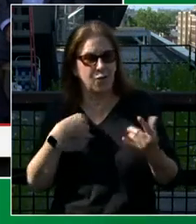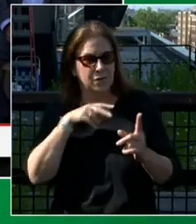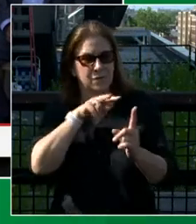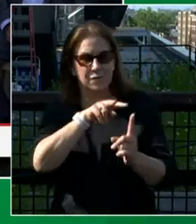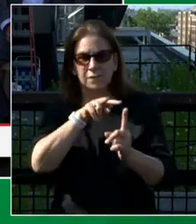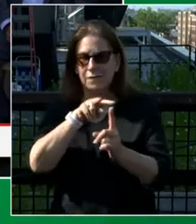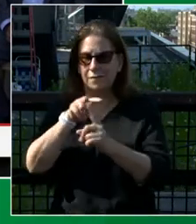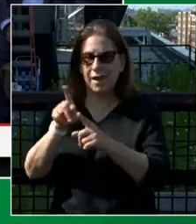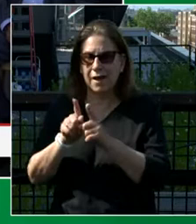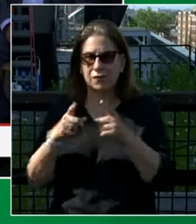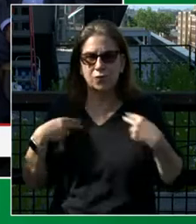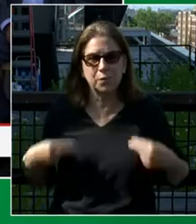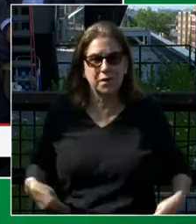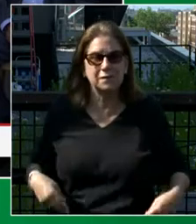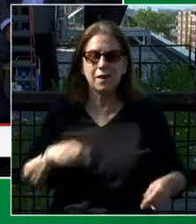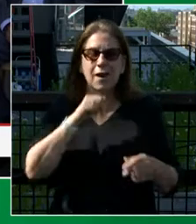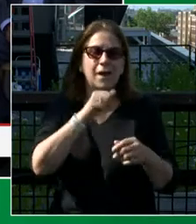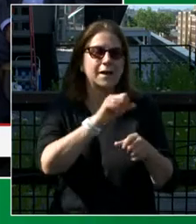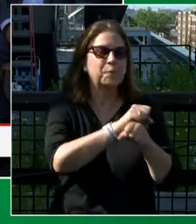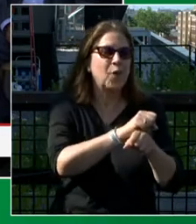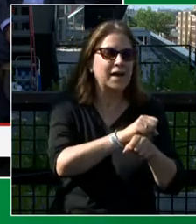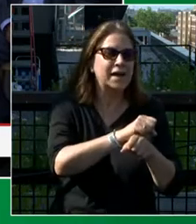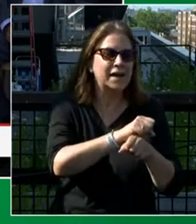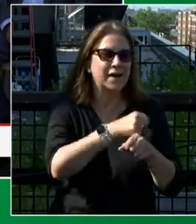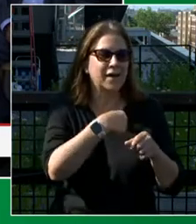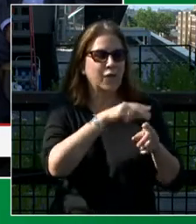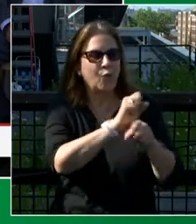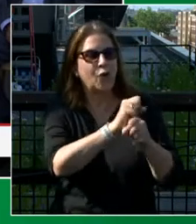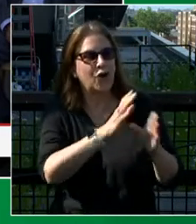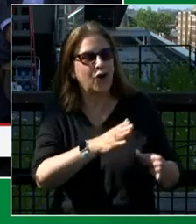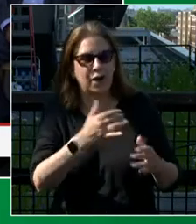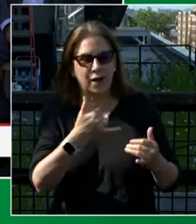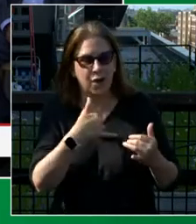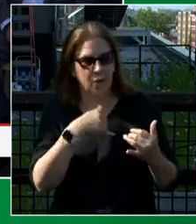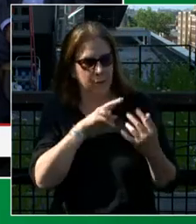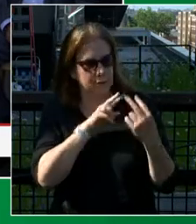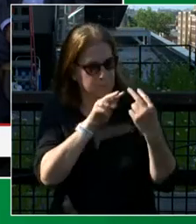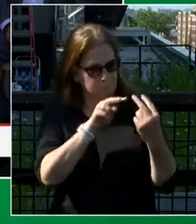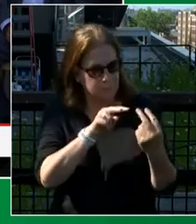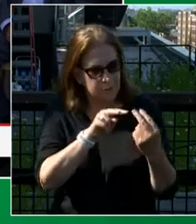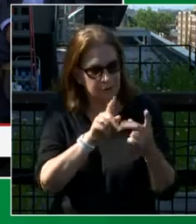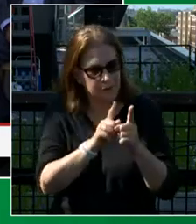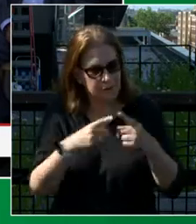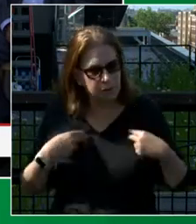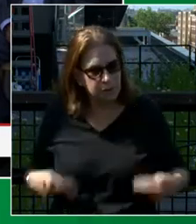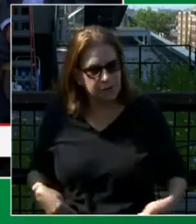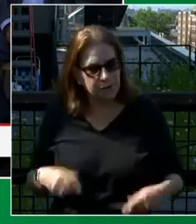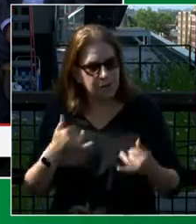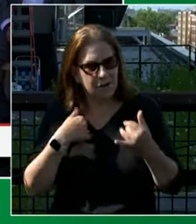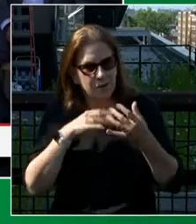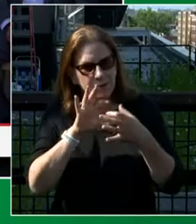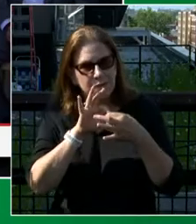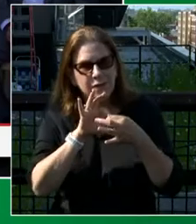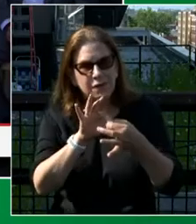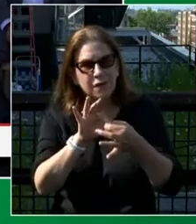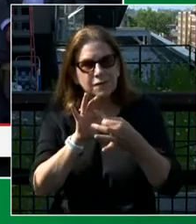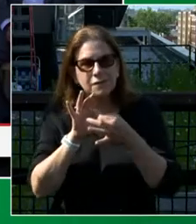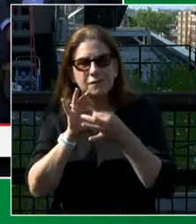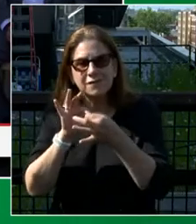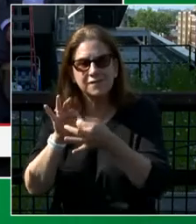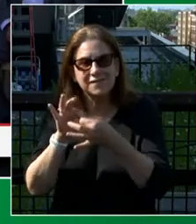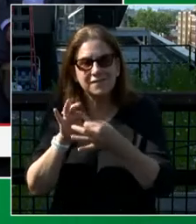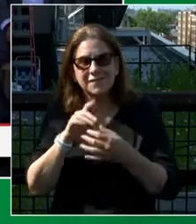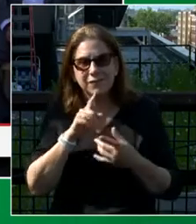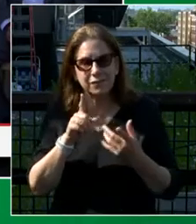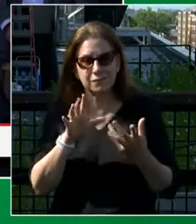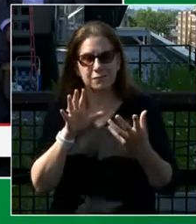work environment, I think, strengthens the culture and output, obviously. But then, obviously, there is more buy-in, you know,